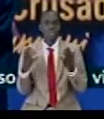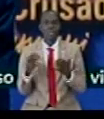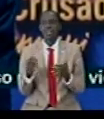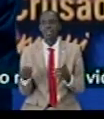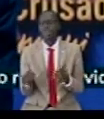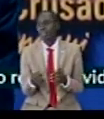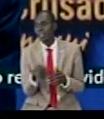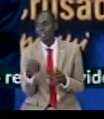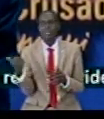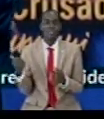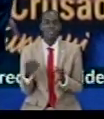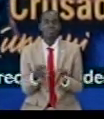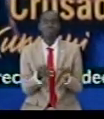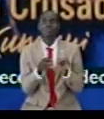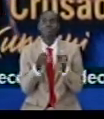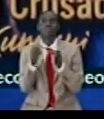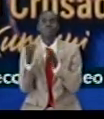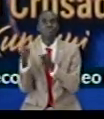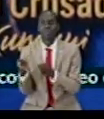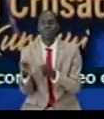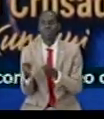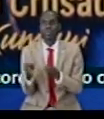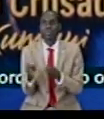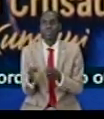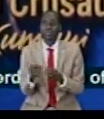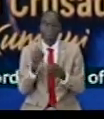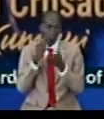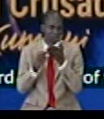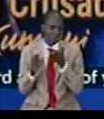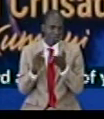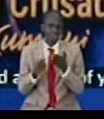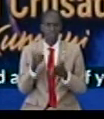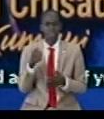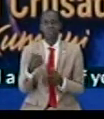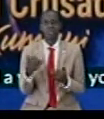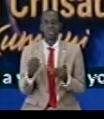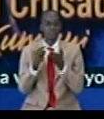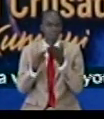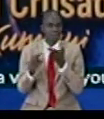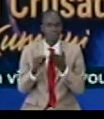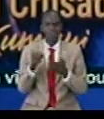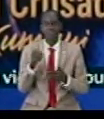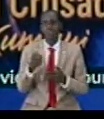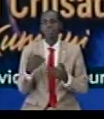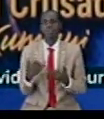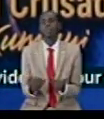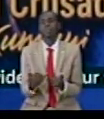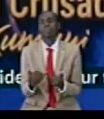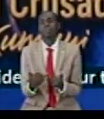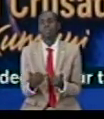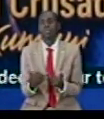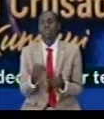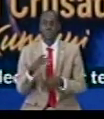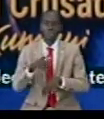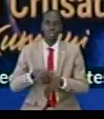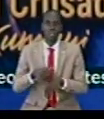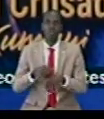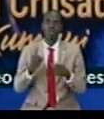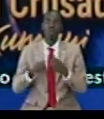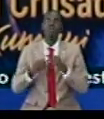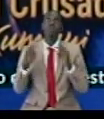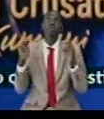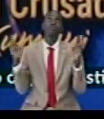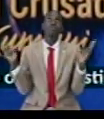delay. Check it out. Check it up. Your time to triumph has come.